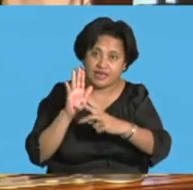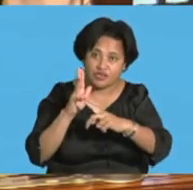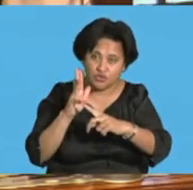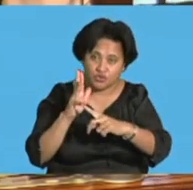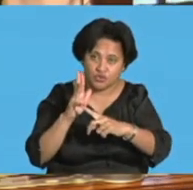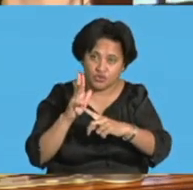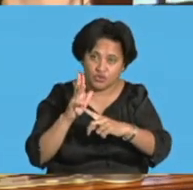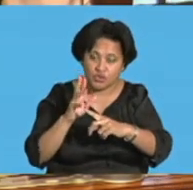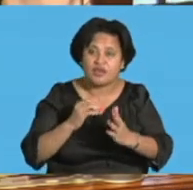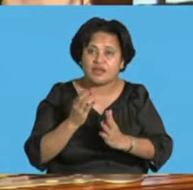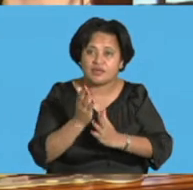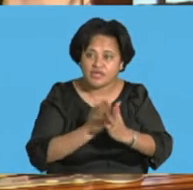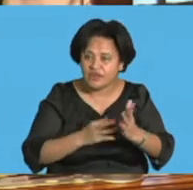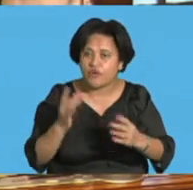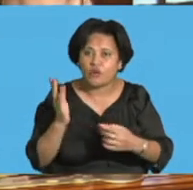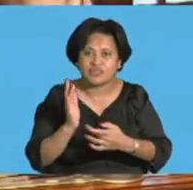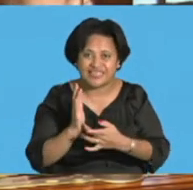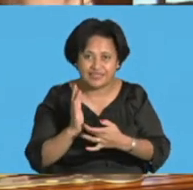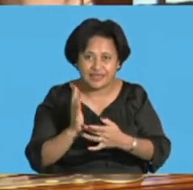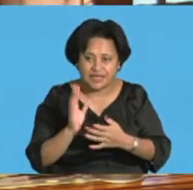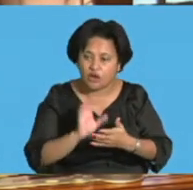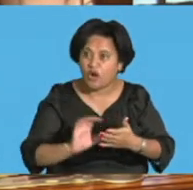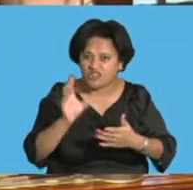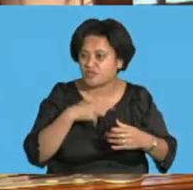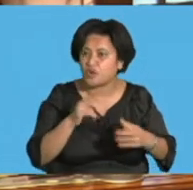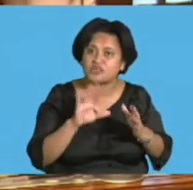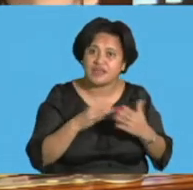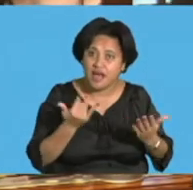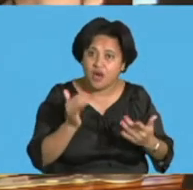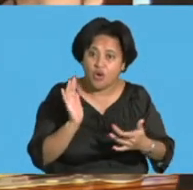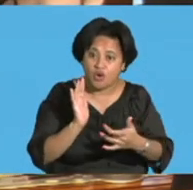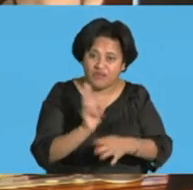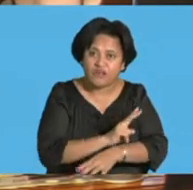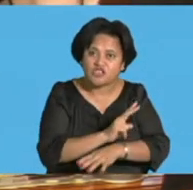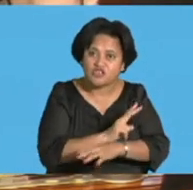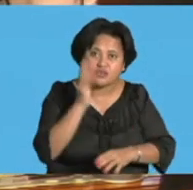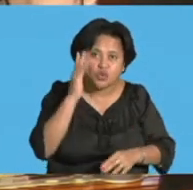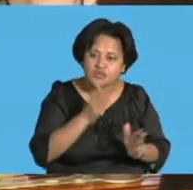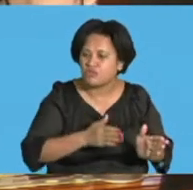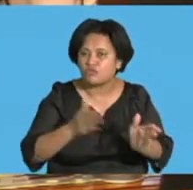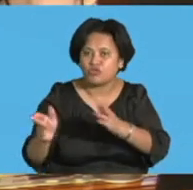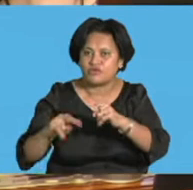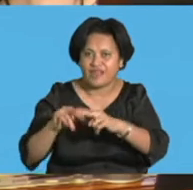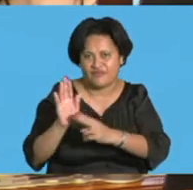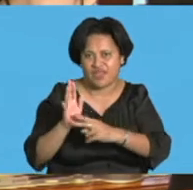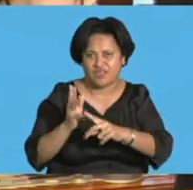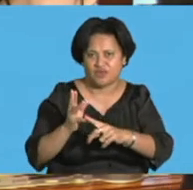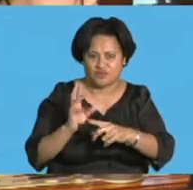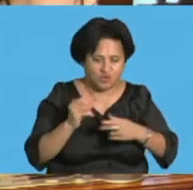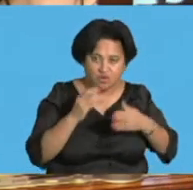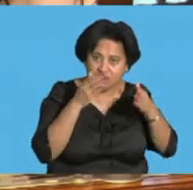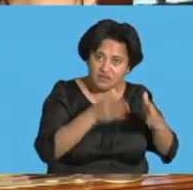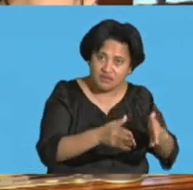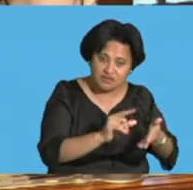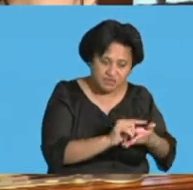for technical colleges is no longer required. In the Ministry and the TSLB in particular, we are moving to greater automation. We are working